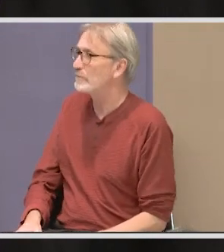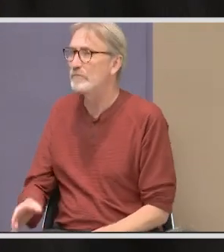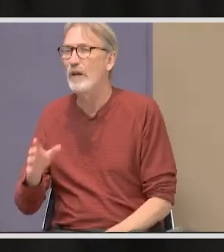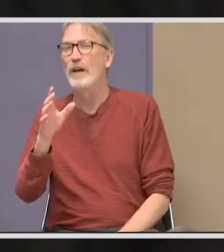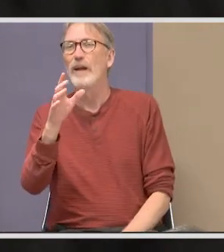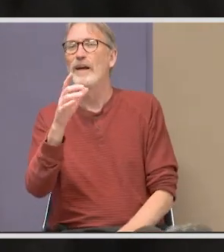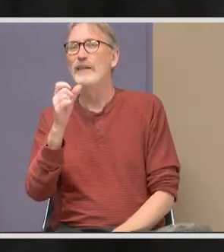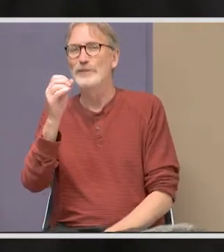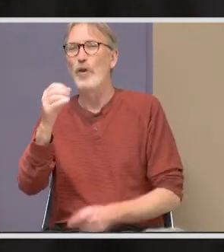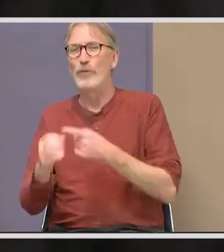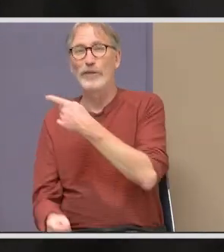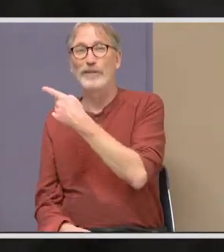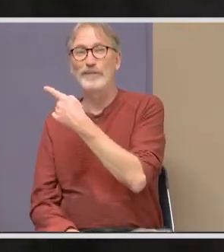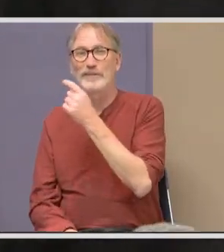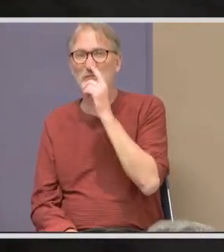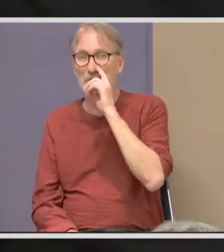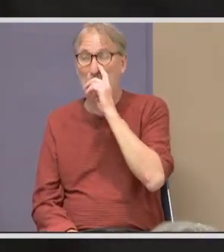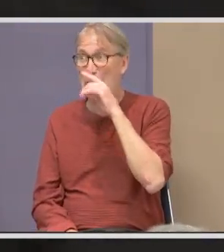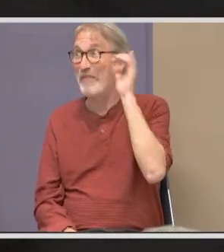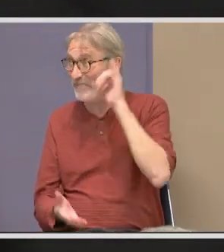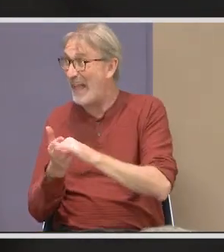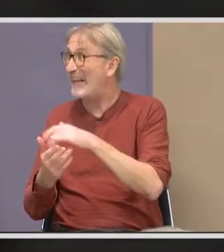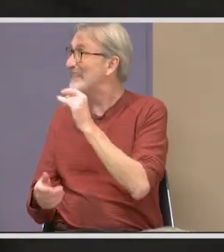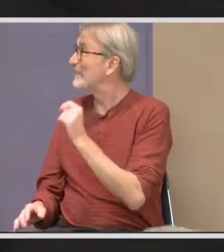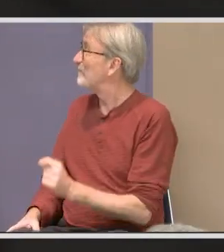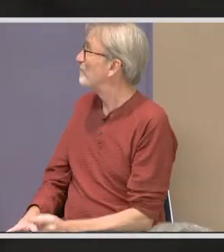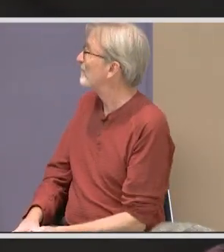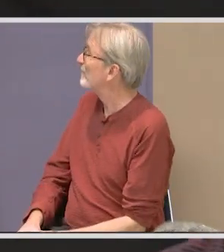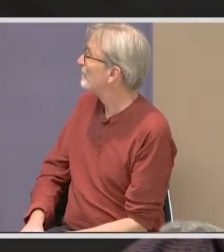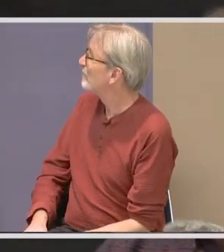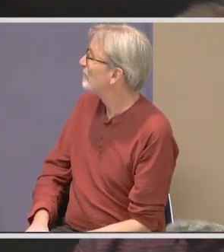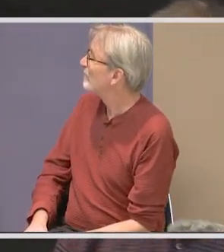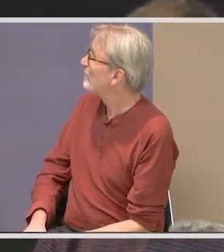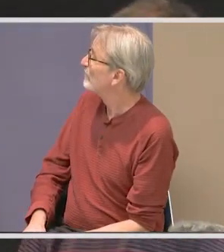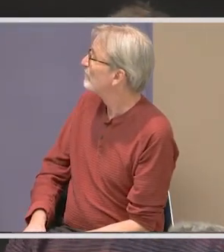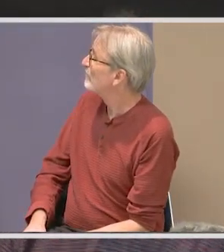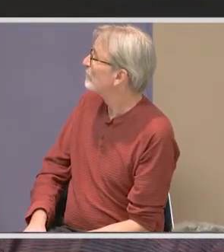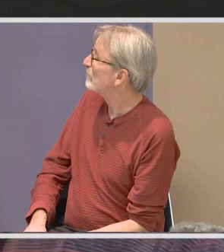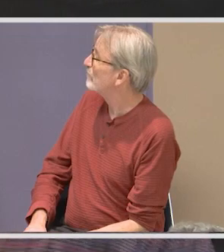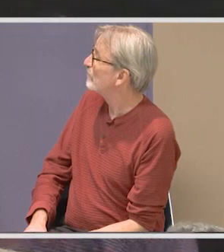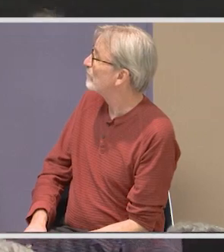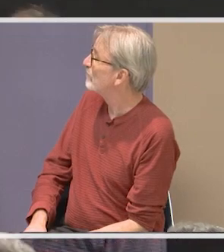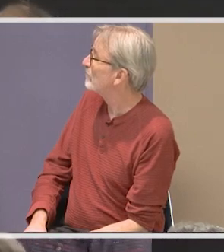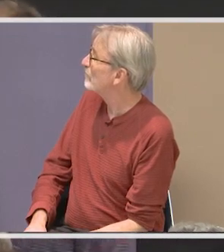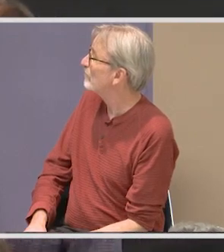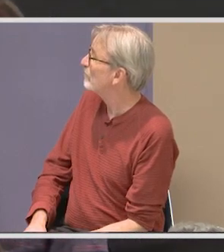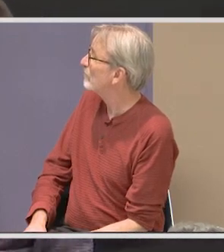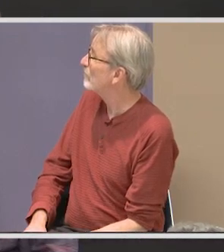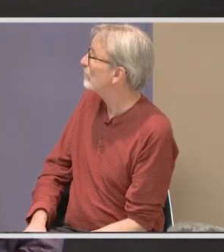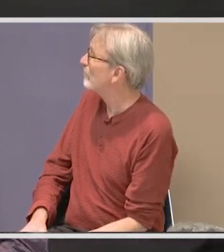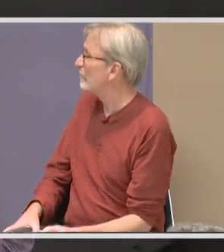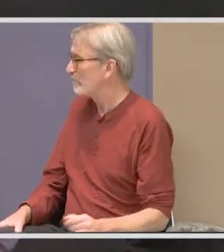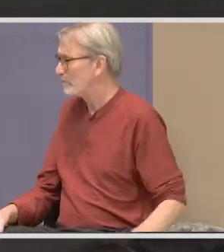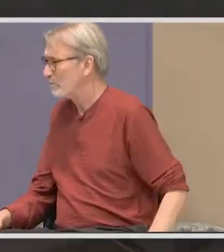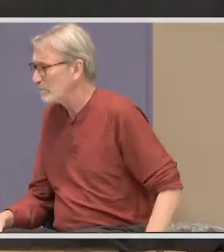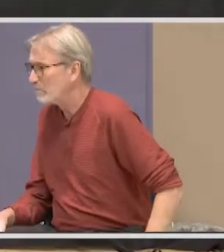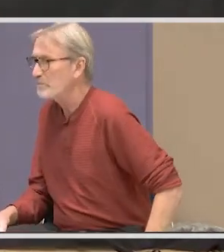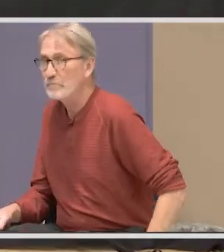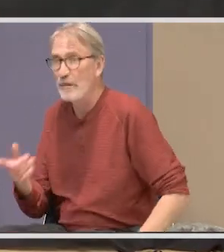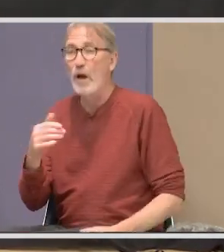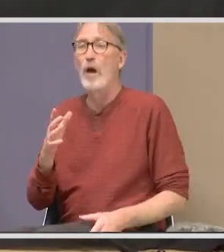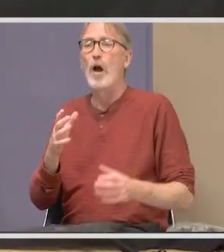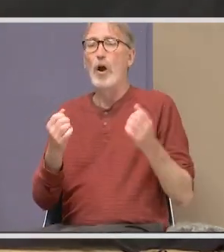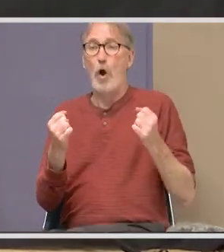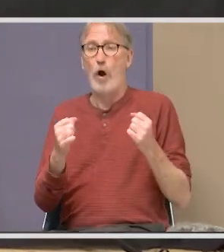So, It's right there. Yes. There it is. Right there, yeah, that's, yes. So where that On the Across the street, where that car is turning.